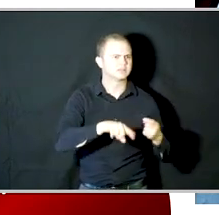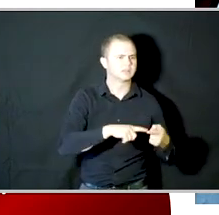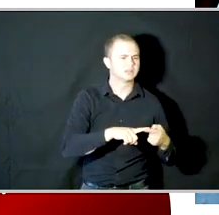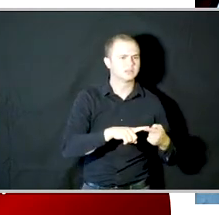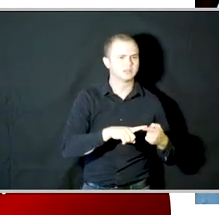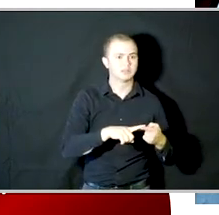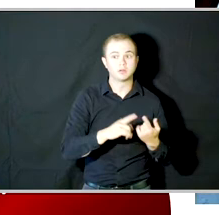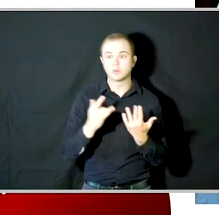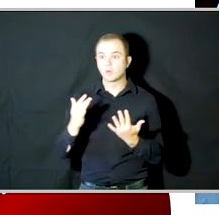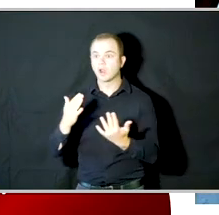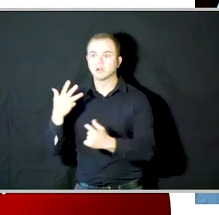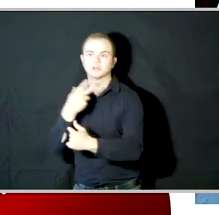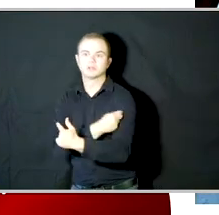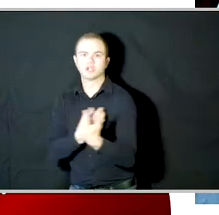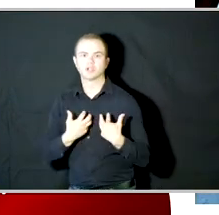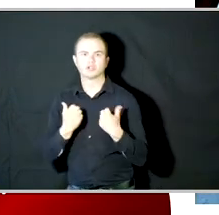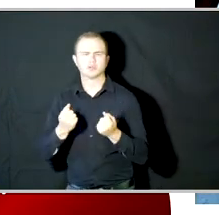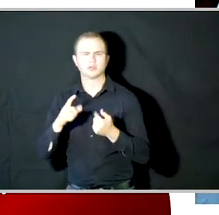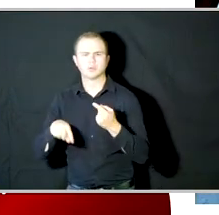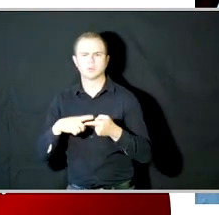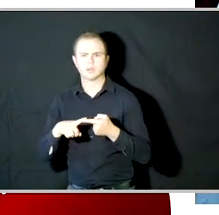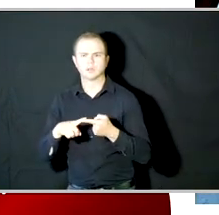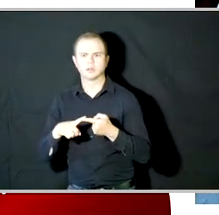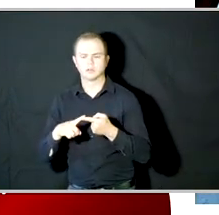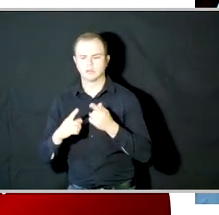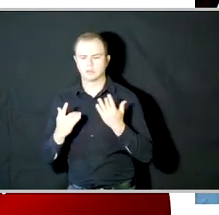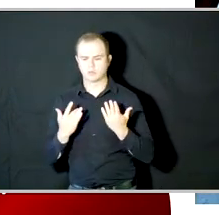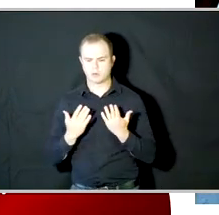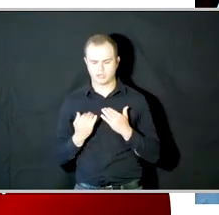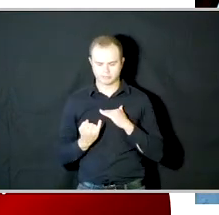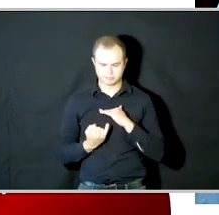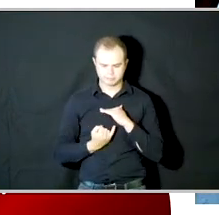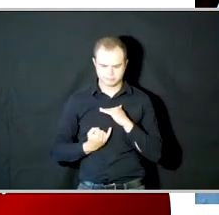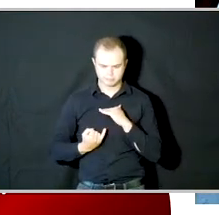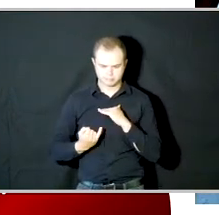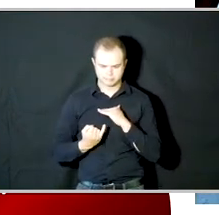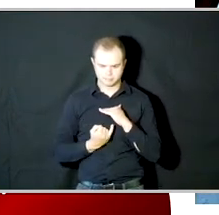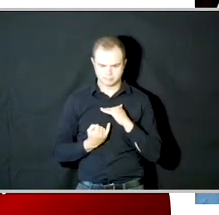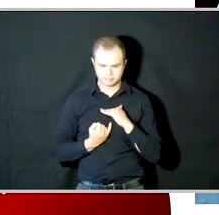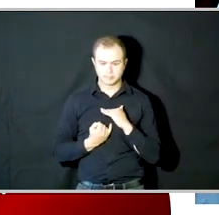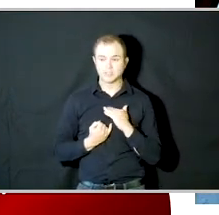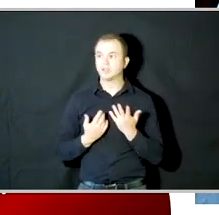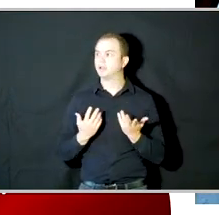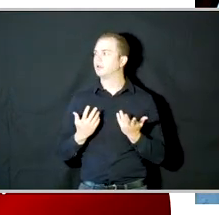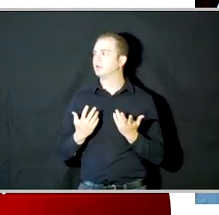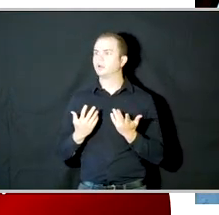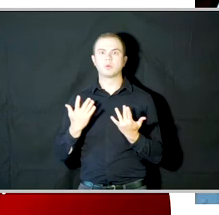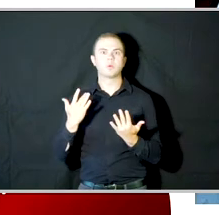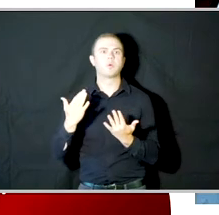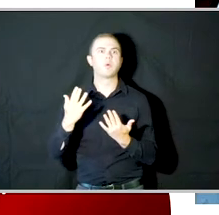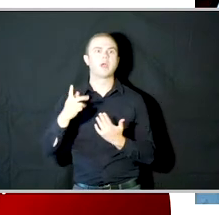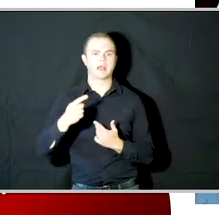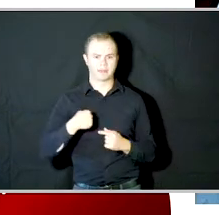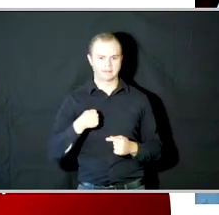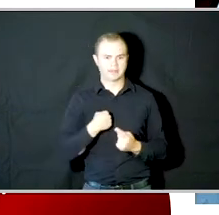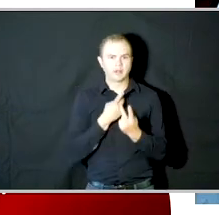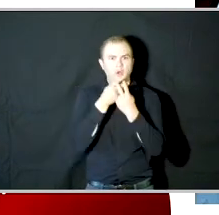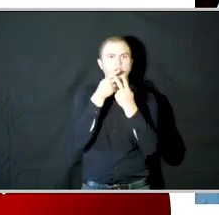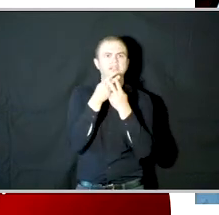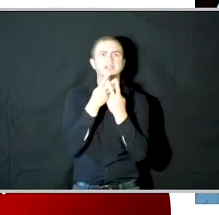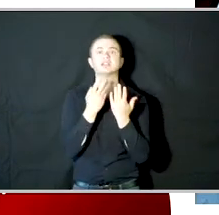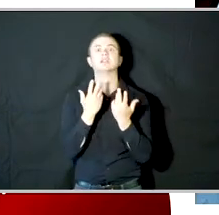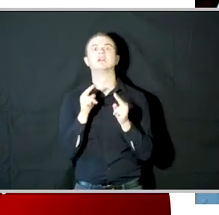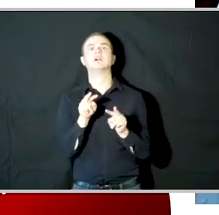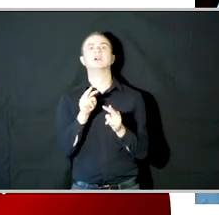cure, waiting in social isolation, waiting in self-quarantine, waiting for this to all